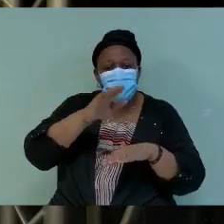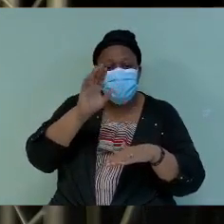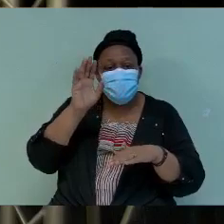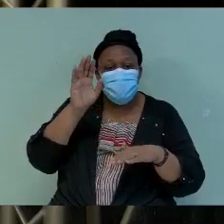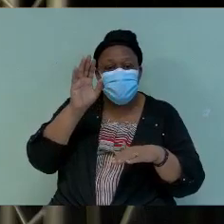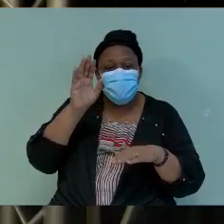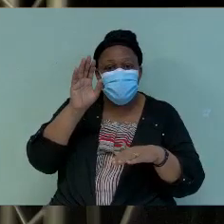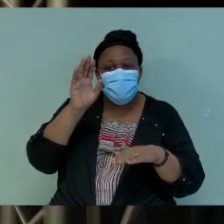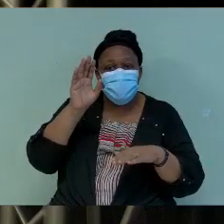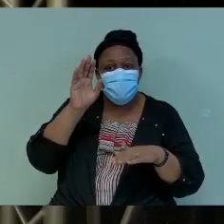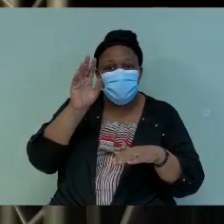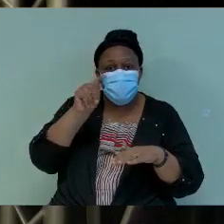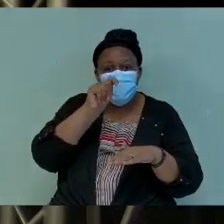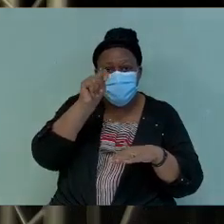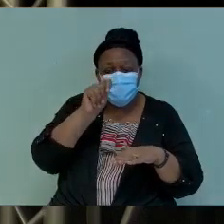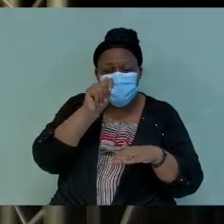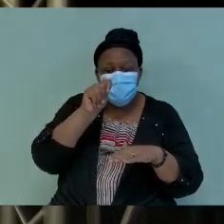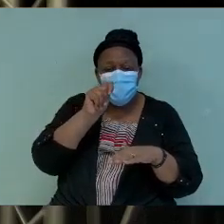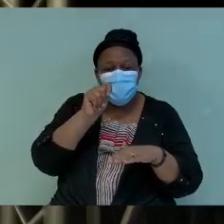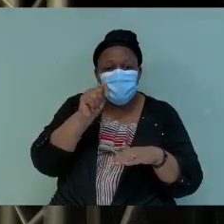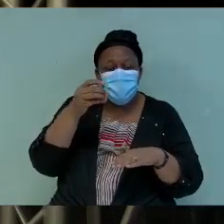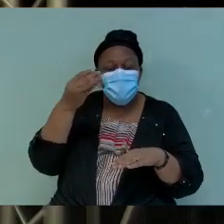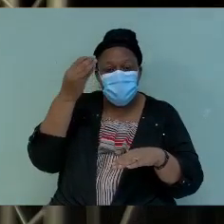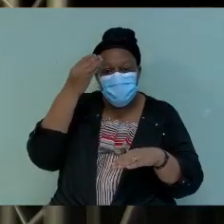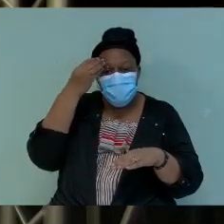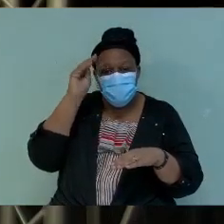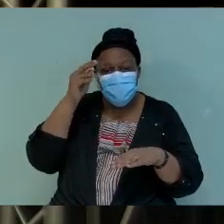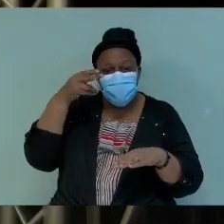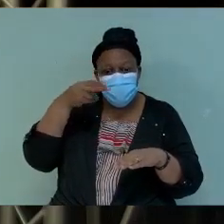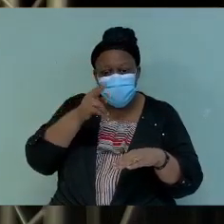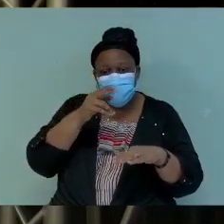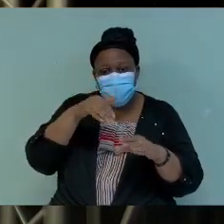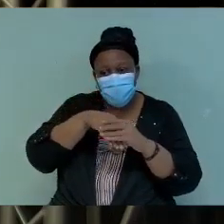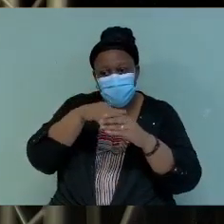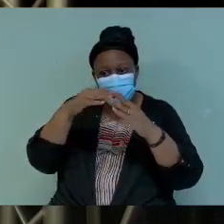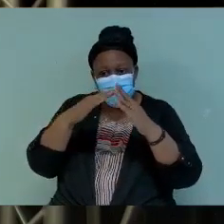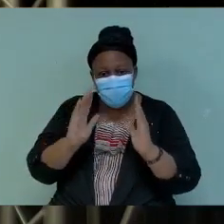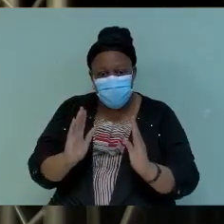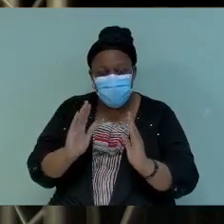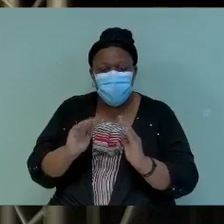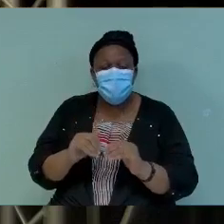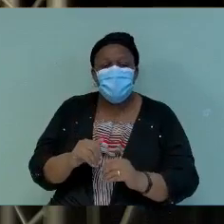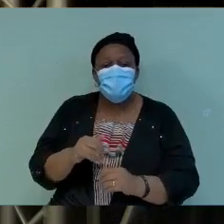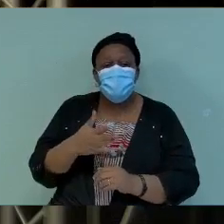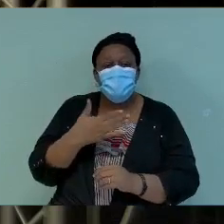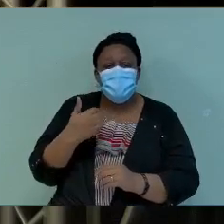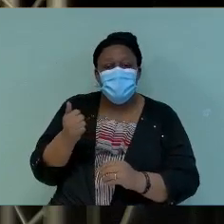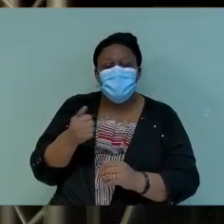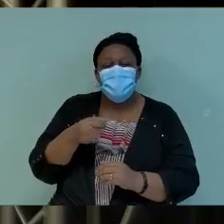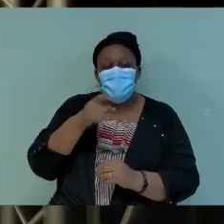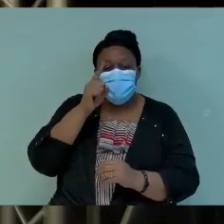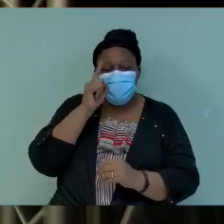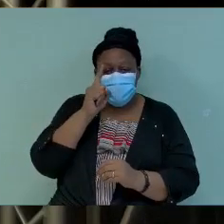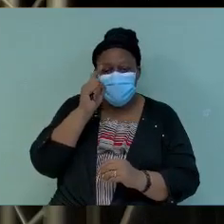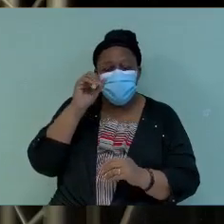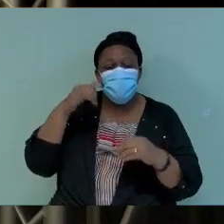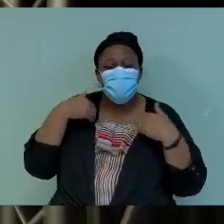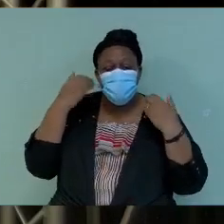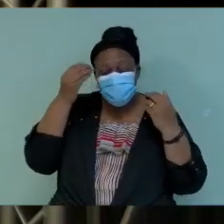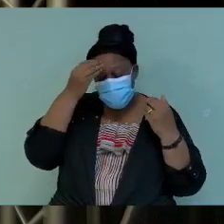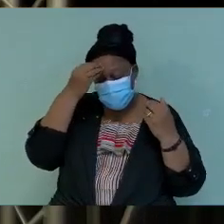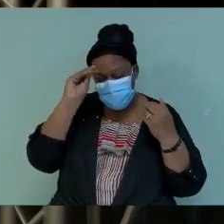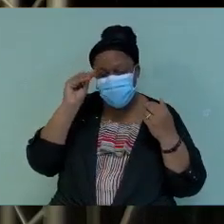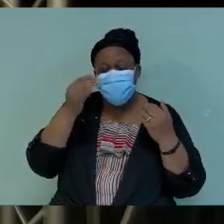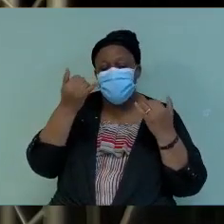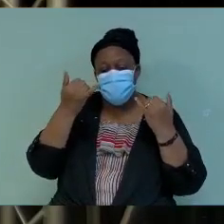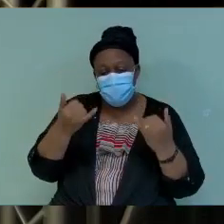April 22nd. The police wish to thank those who assisted in any way in this investigation and